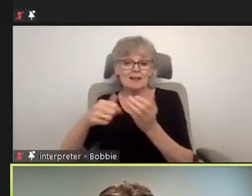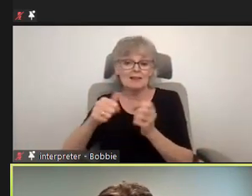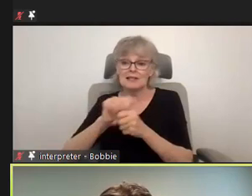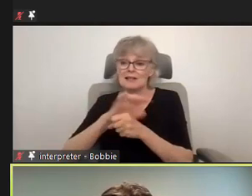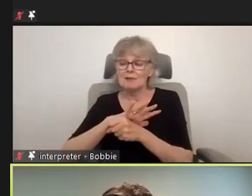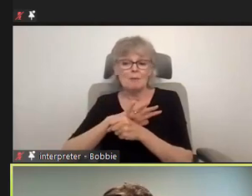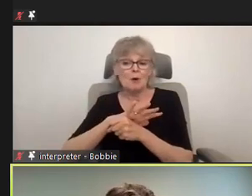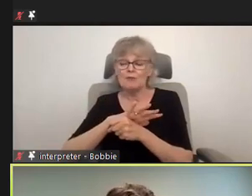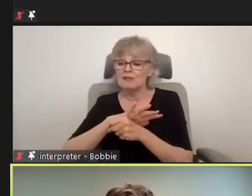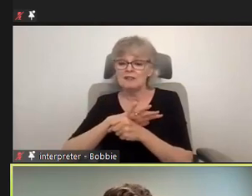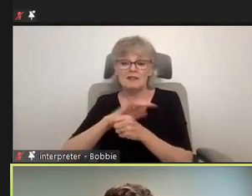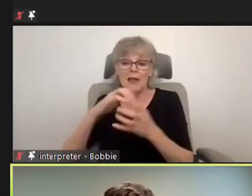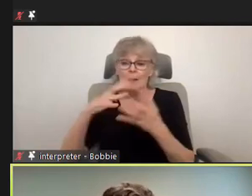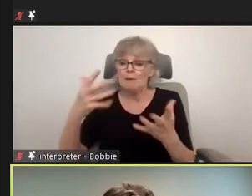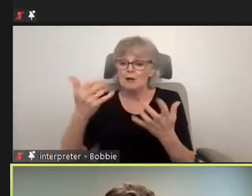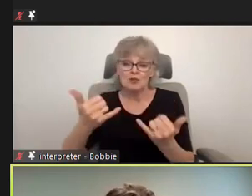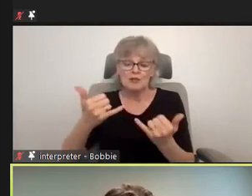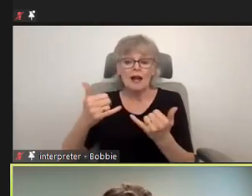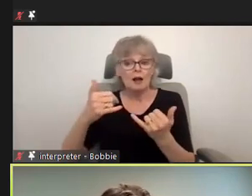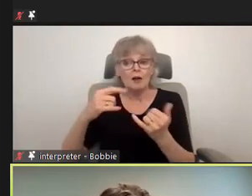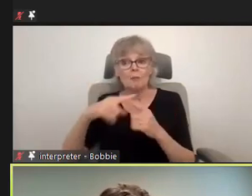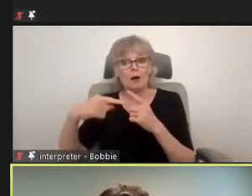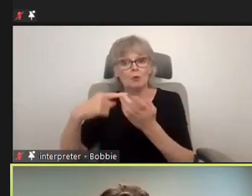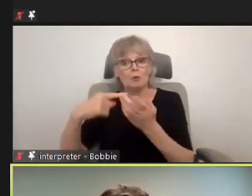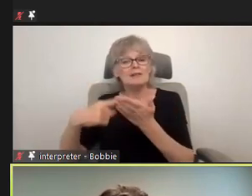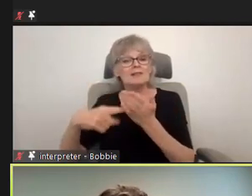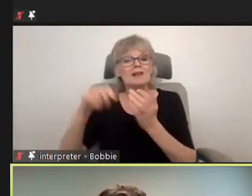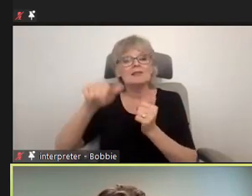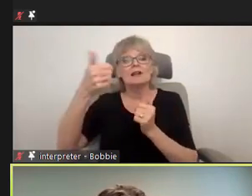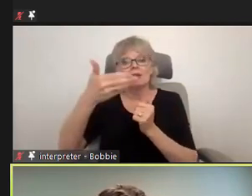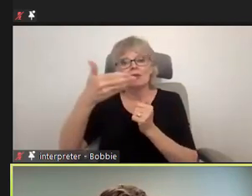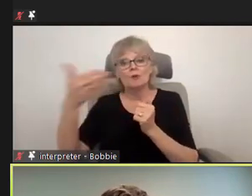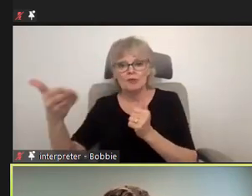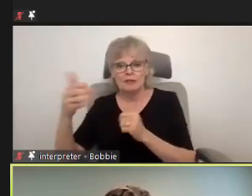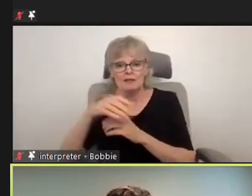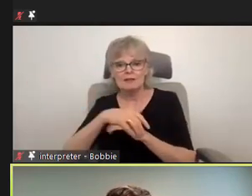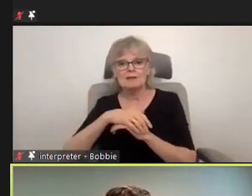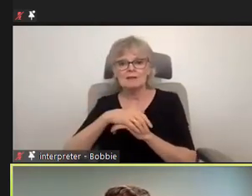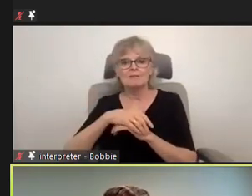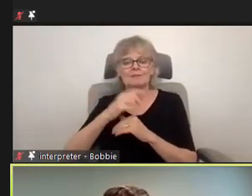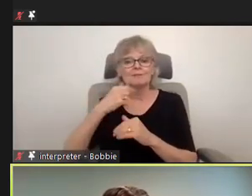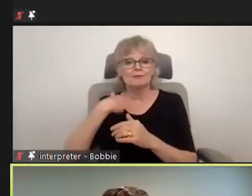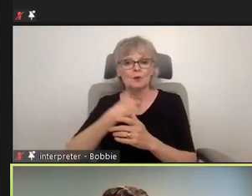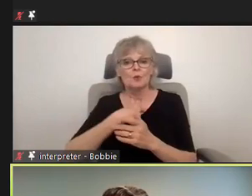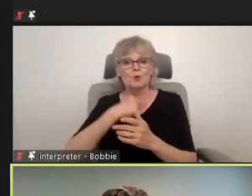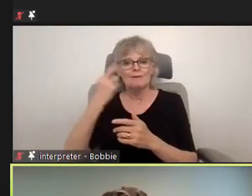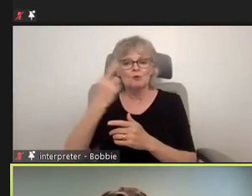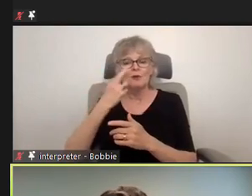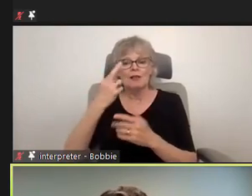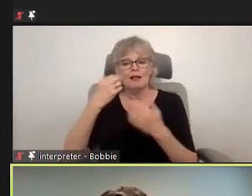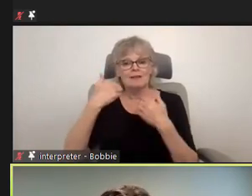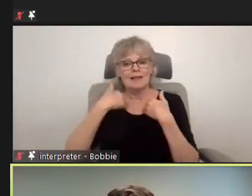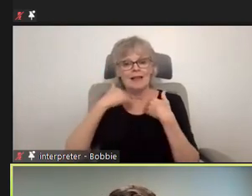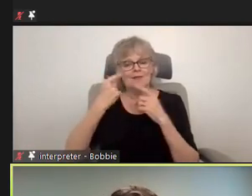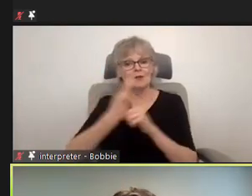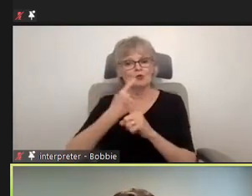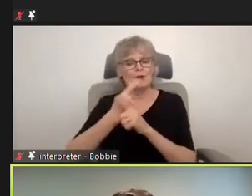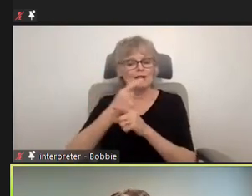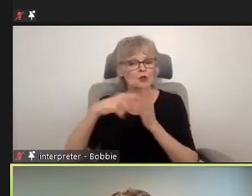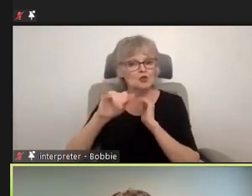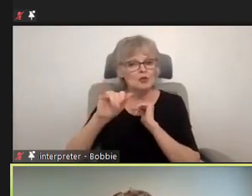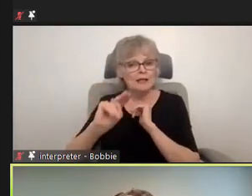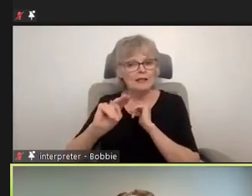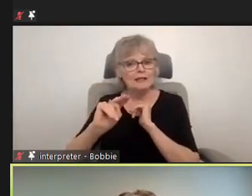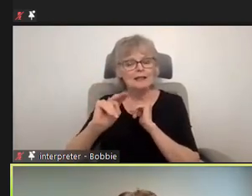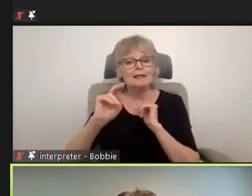time, talking about other things. And so that's another thing where we've realized that having a regular check-in, and it's not just the